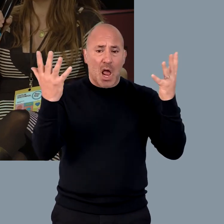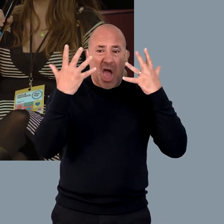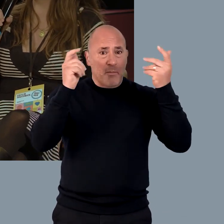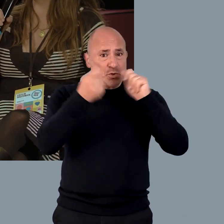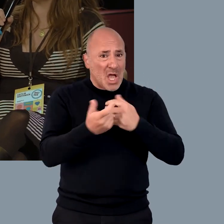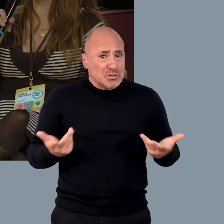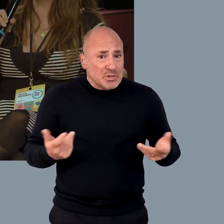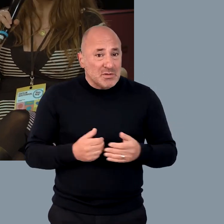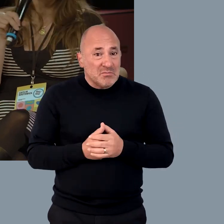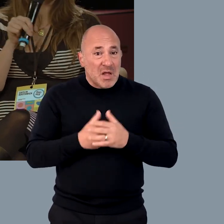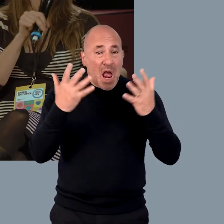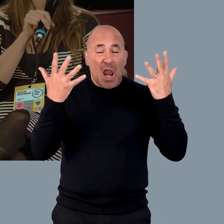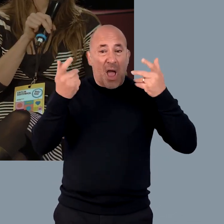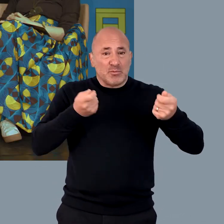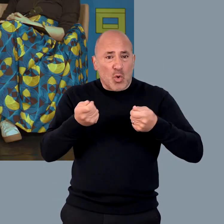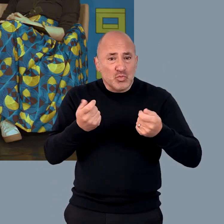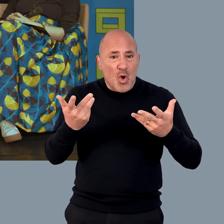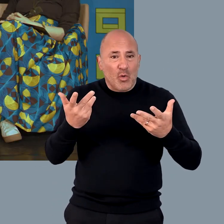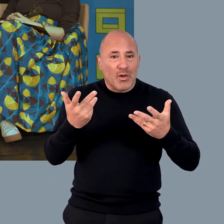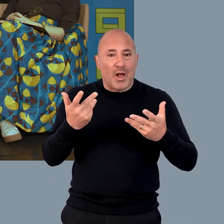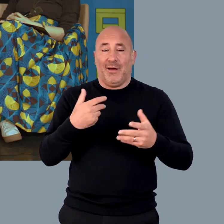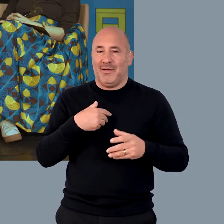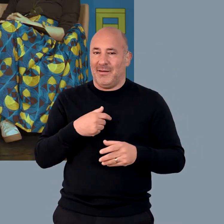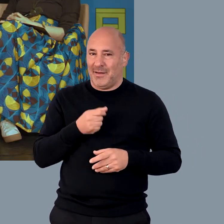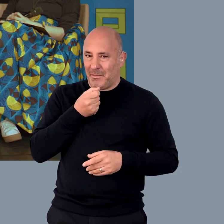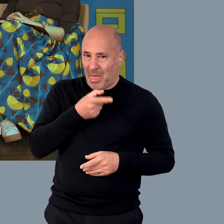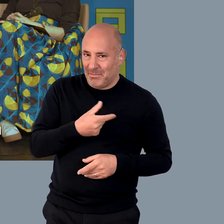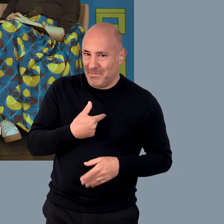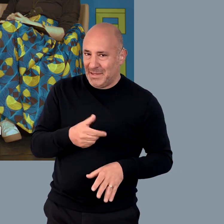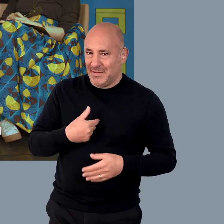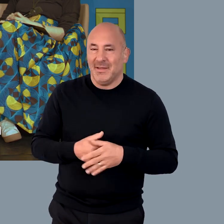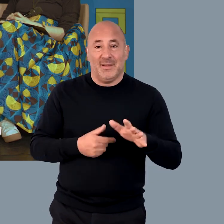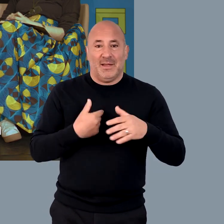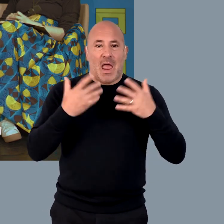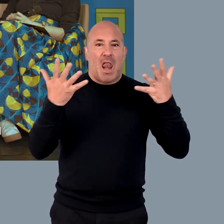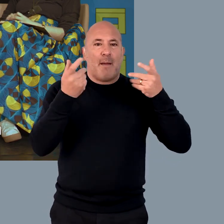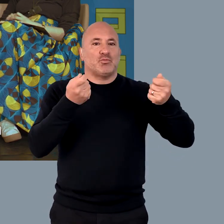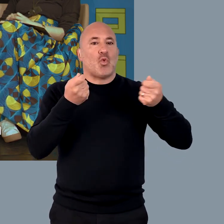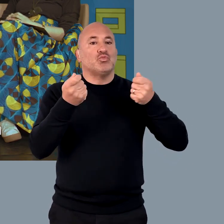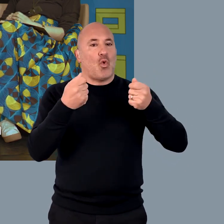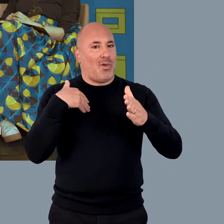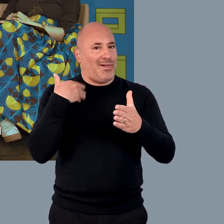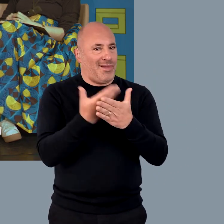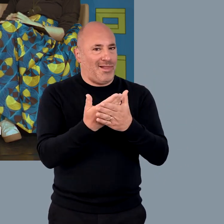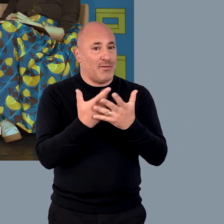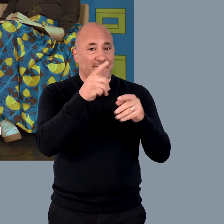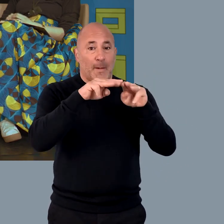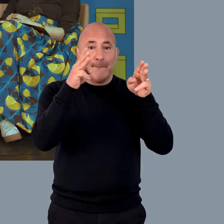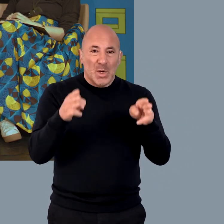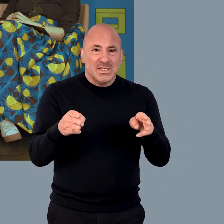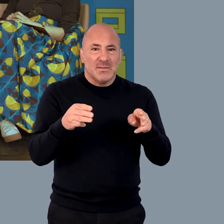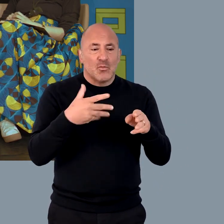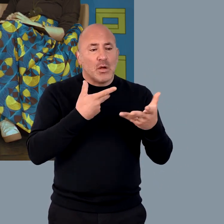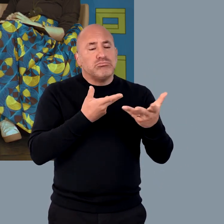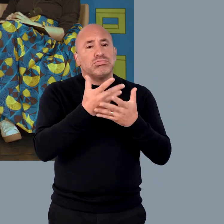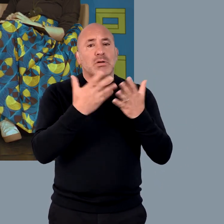exhibition on climate control. I almost slipped there. I've been doing a lot with climate control lately, so if anyone's from a museum and